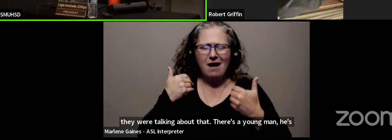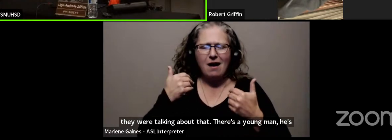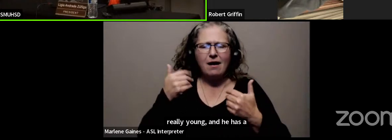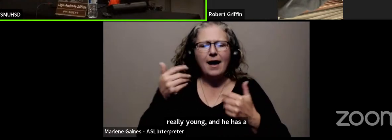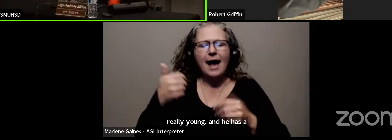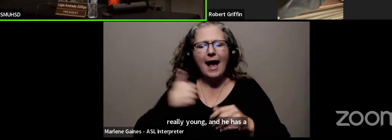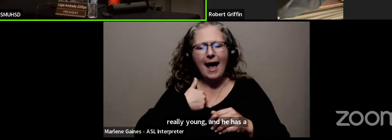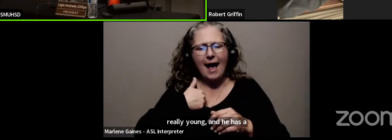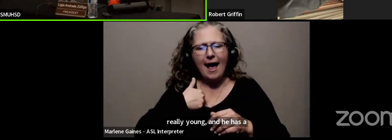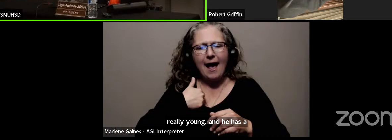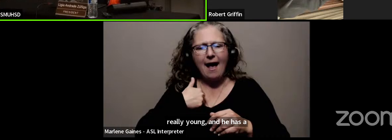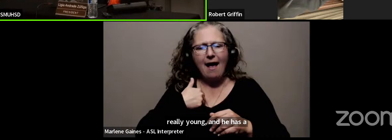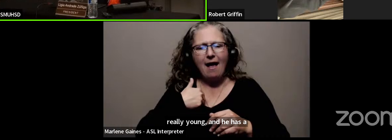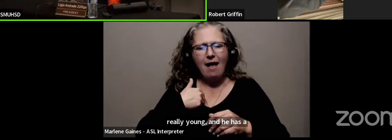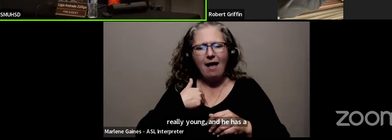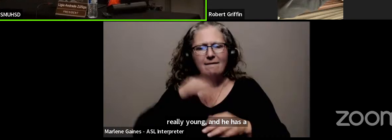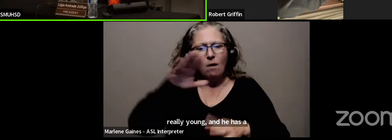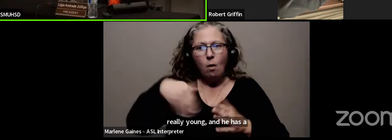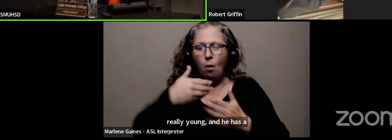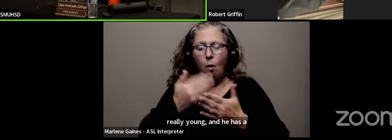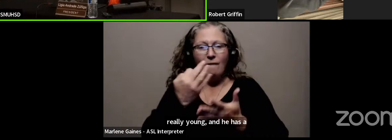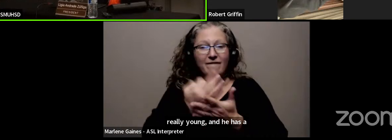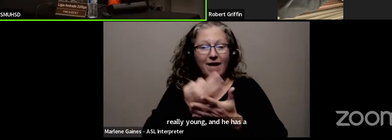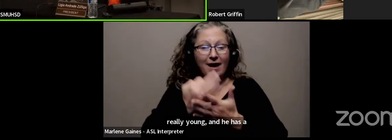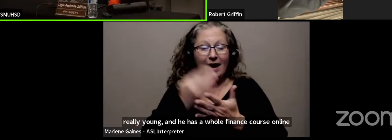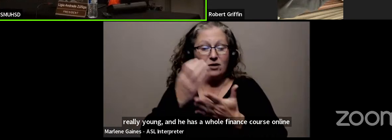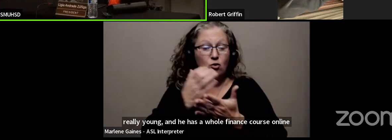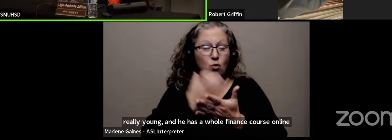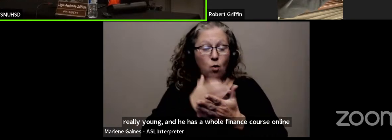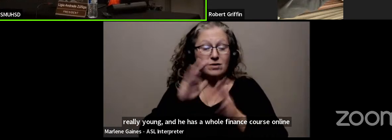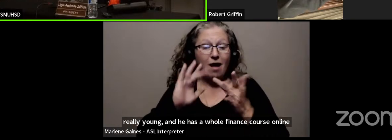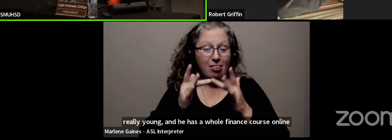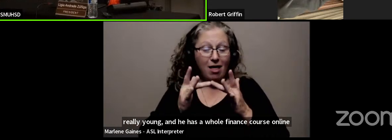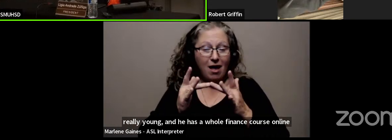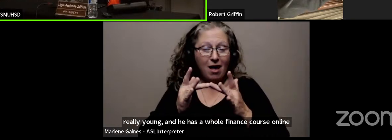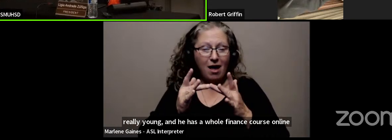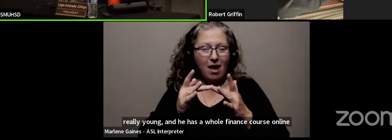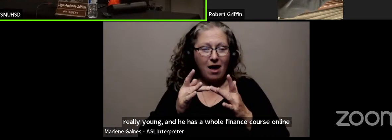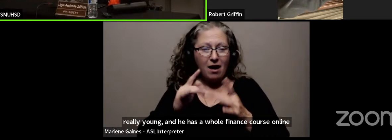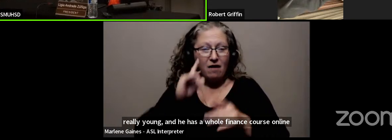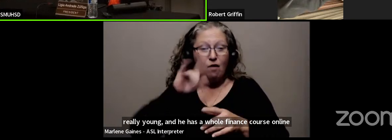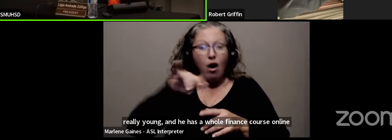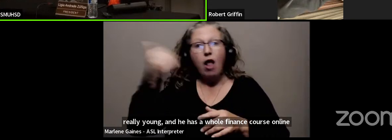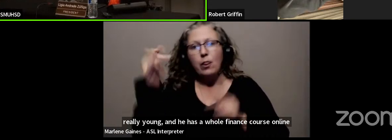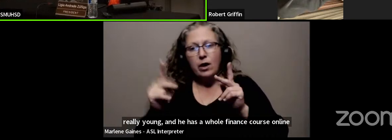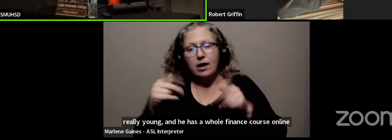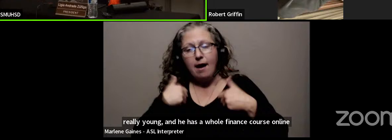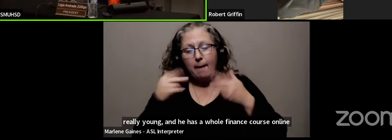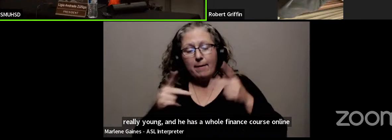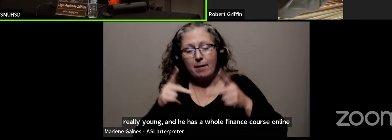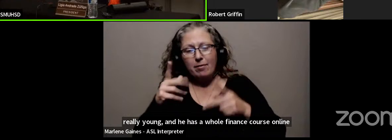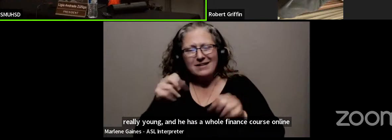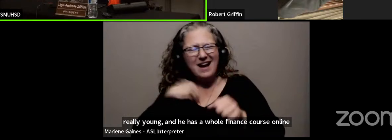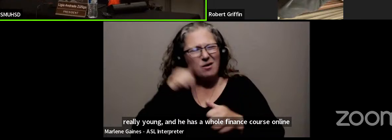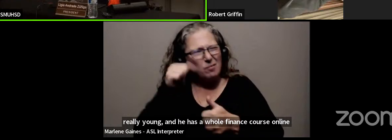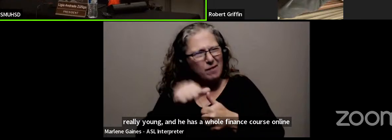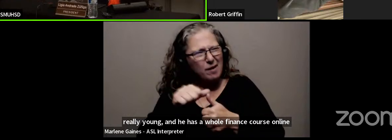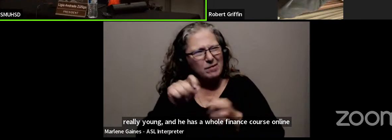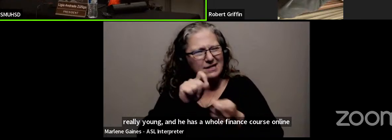whole finance course online for other young people to take. And I wish I could remember exactly what that was,